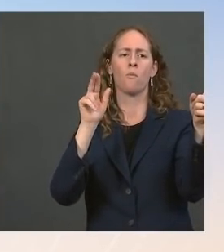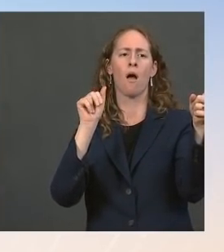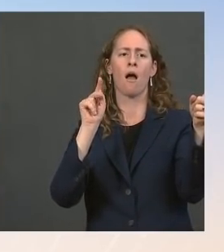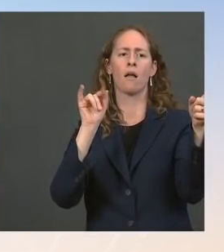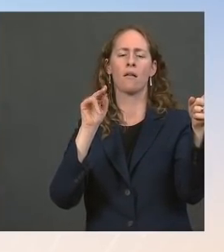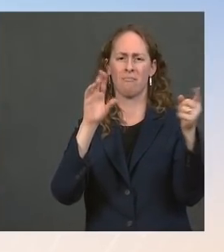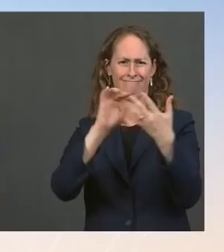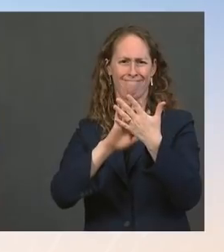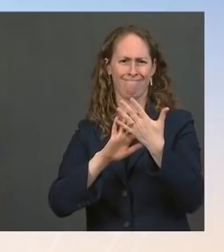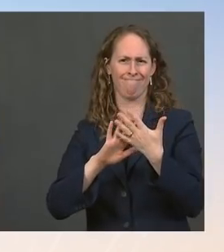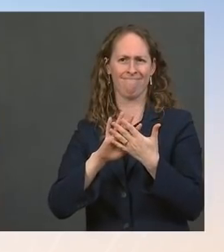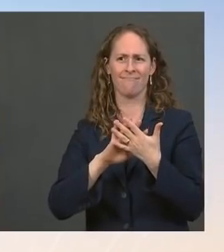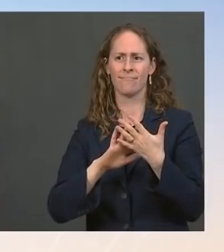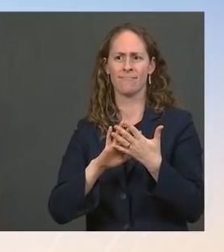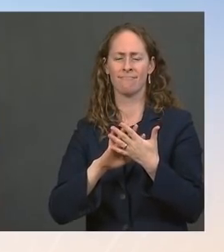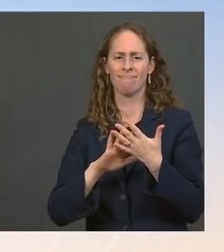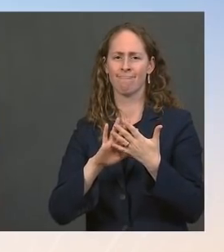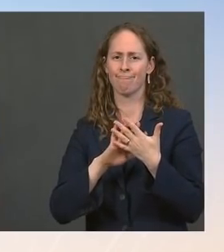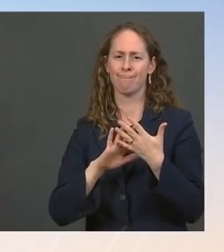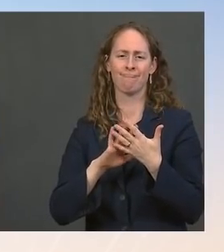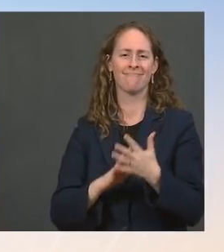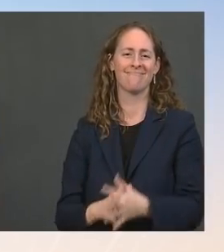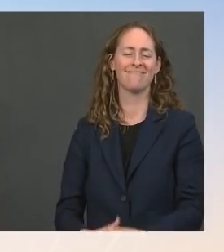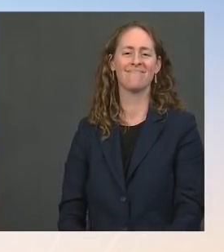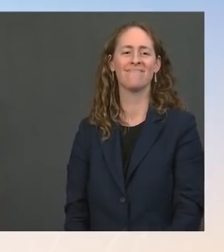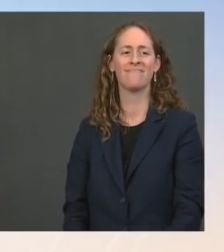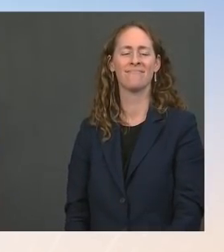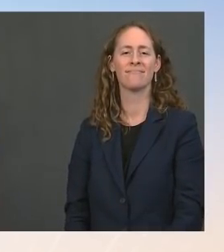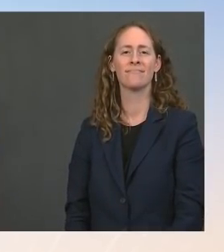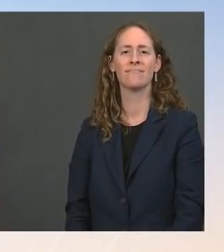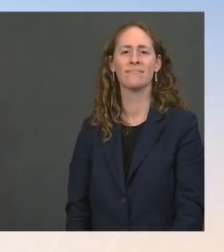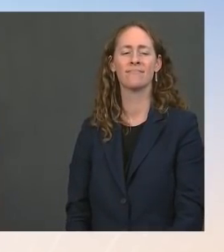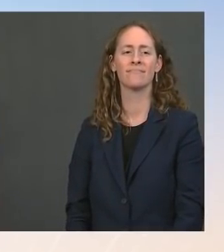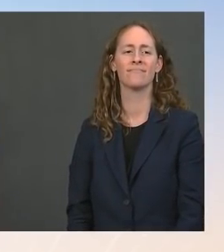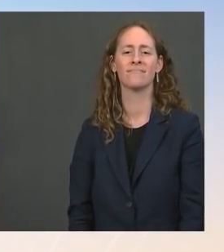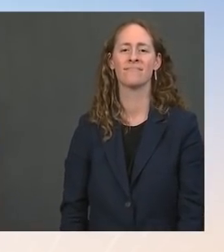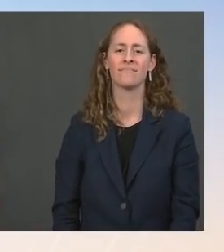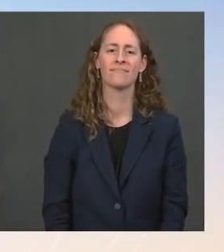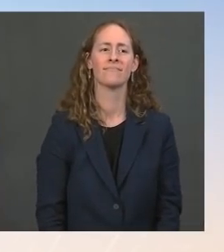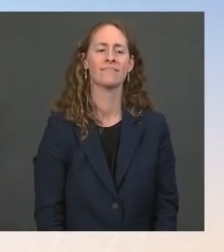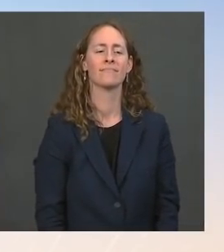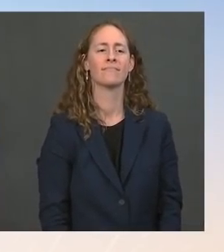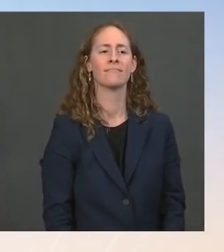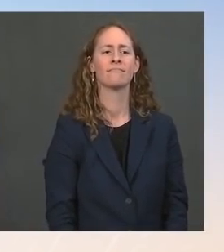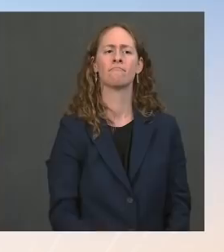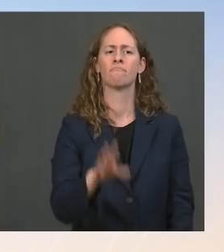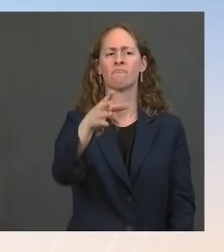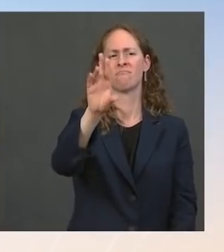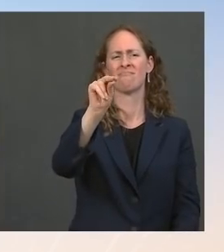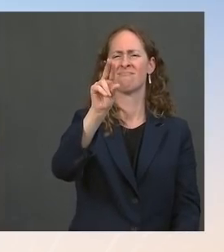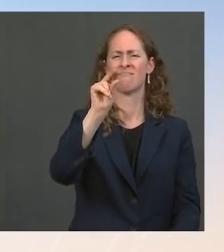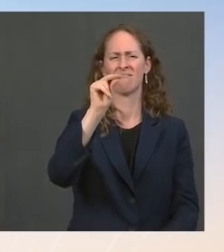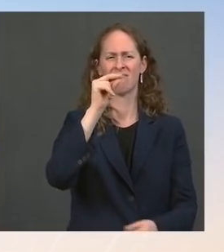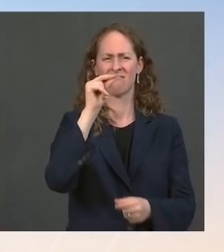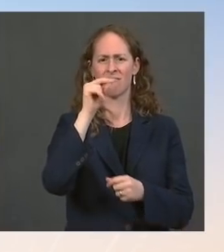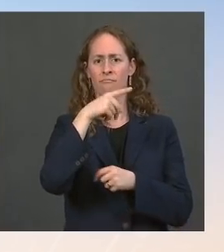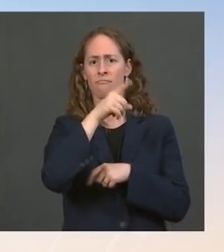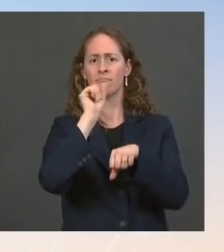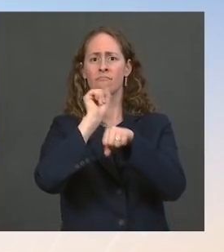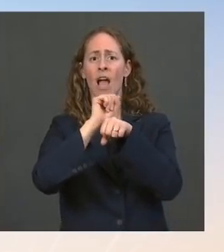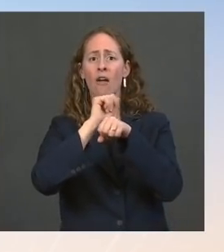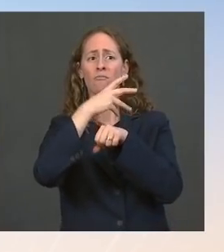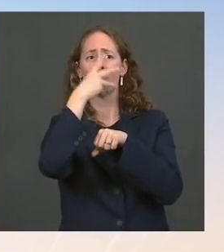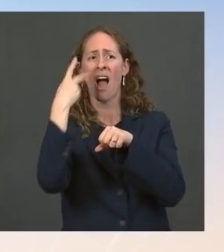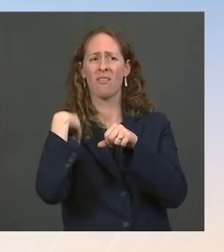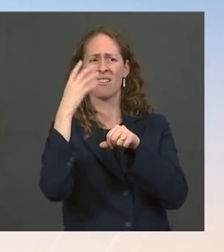administration will send migrants at the border to Guantanamo? We will not. There's never been a plan to do that. I think there was